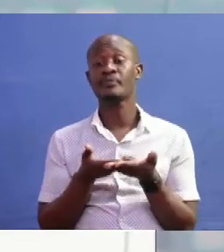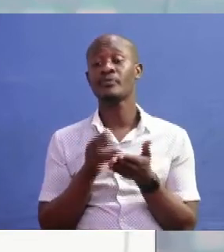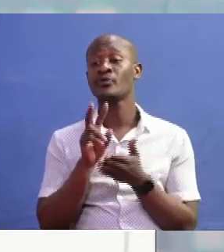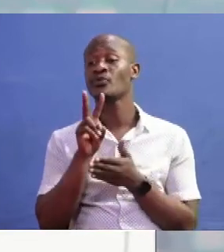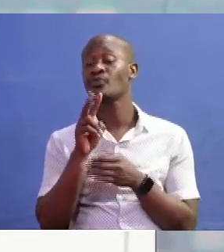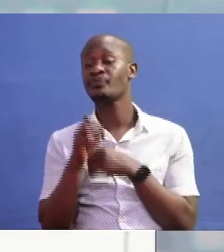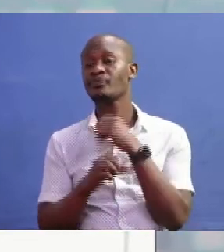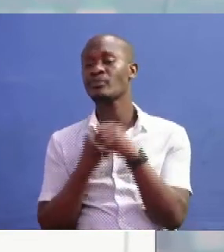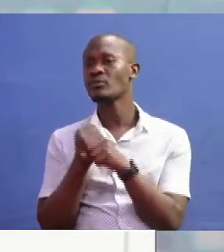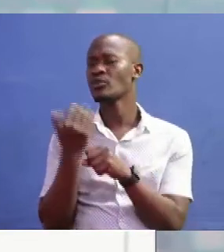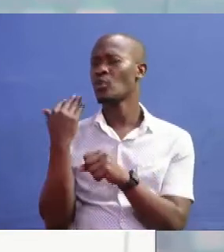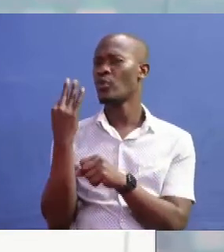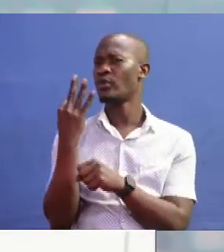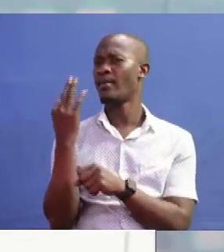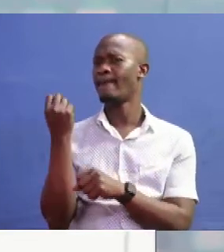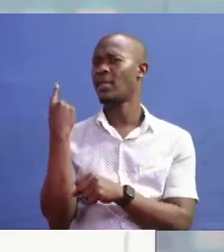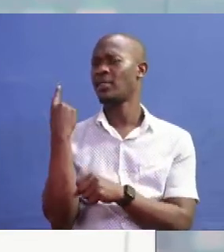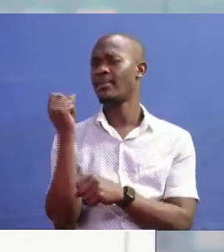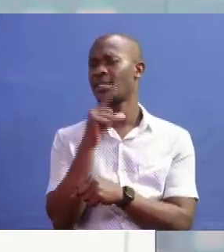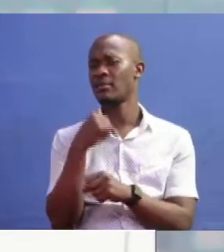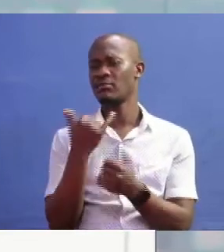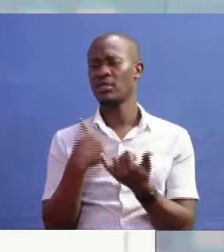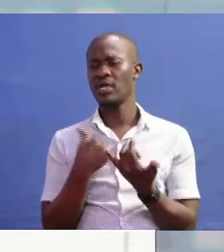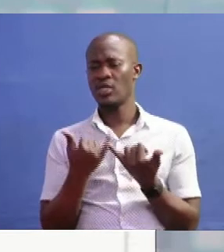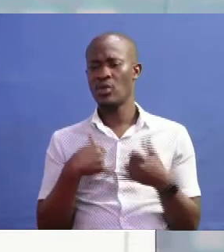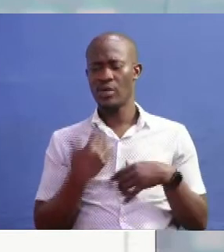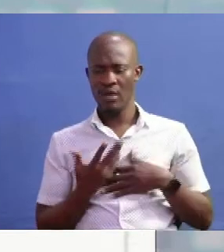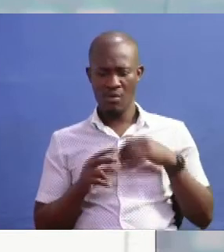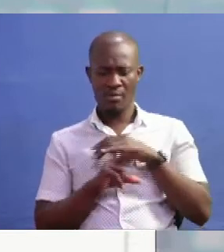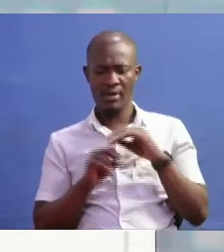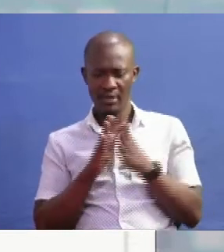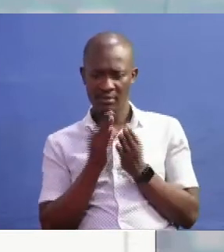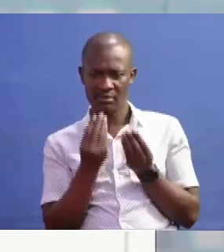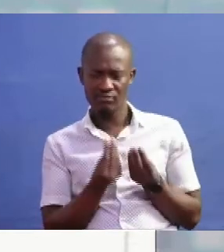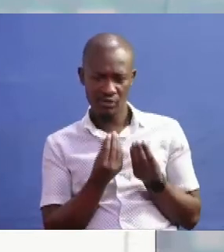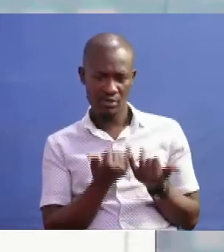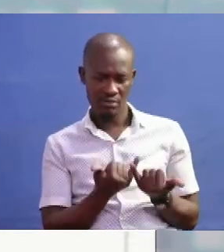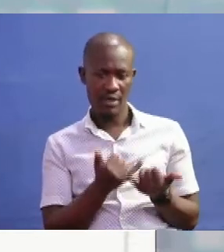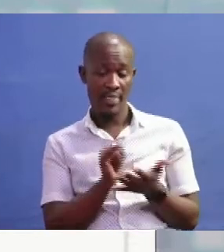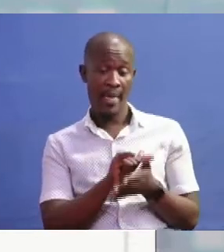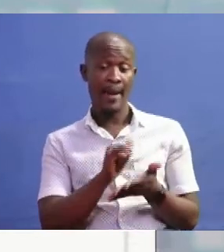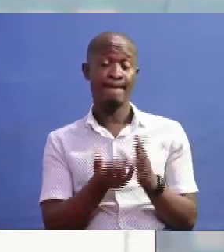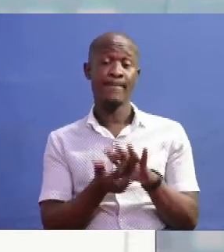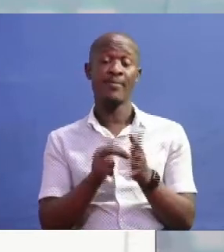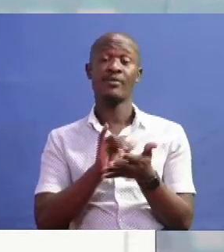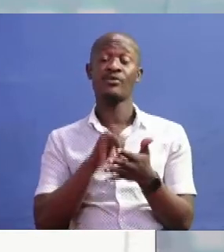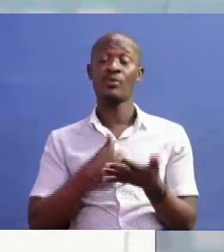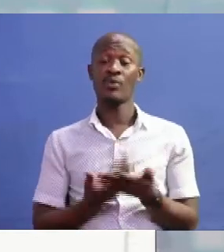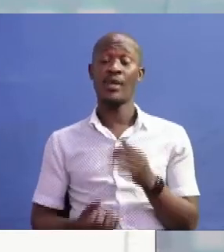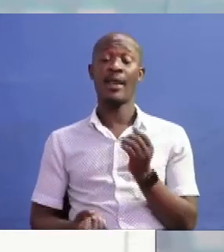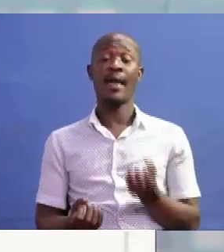ago or even 3 months ago, you are now able to purchase much lesser. That means that is why we advise and